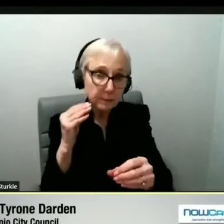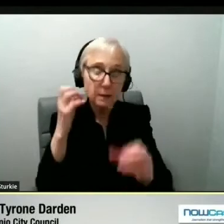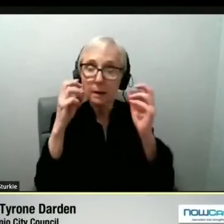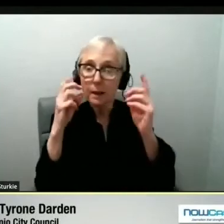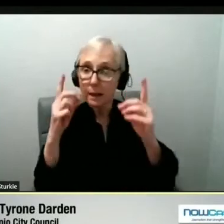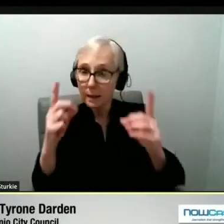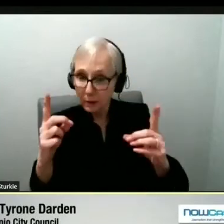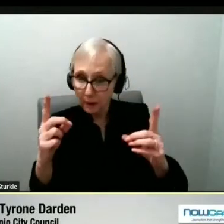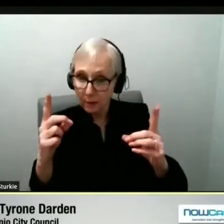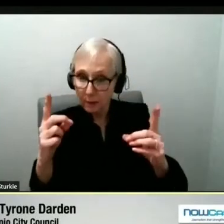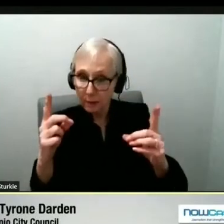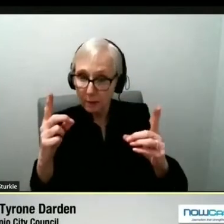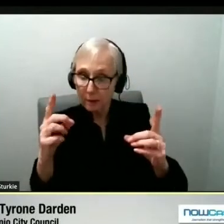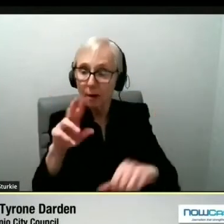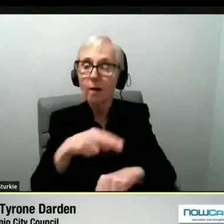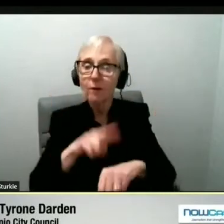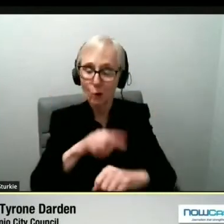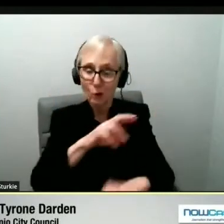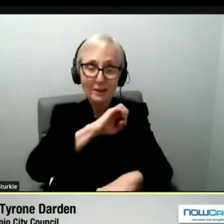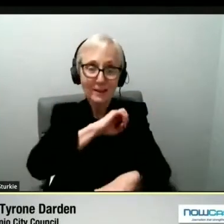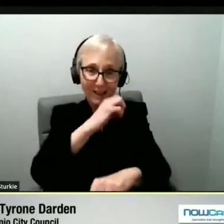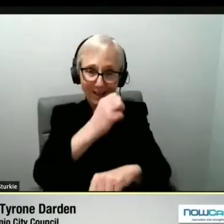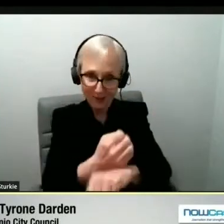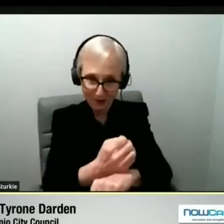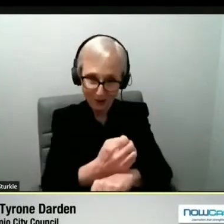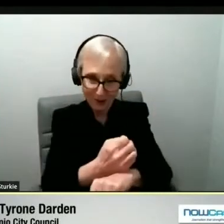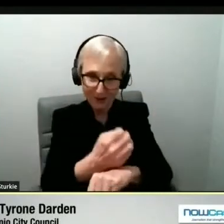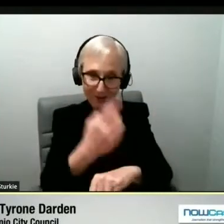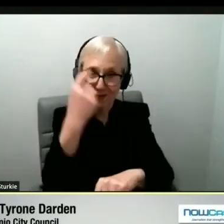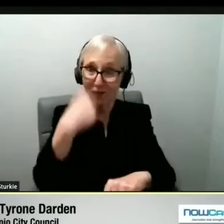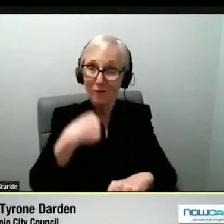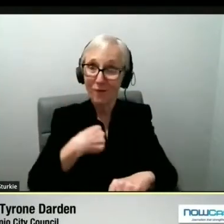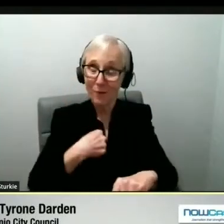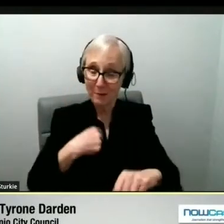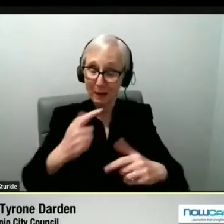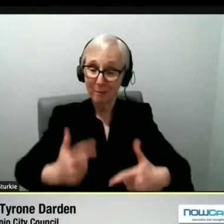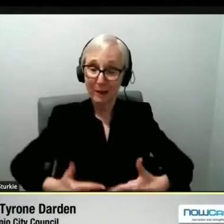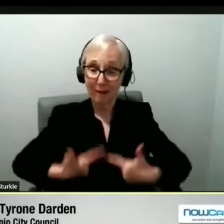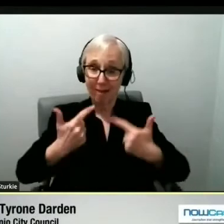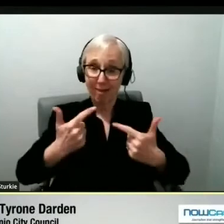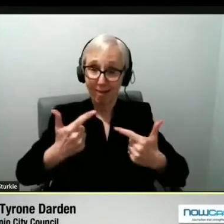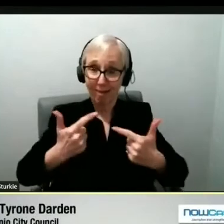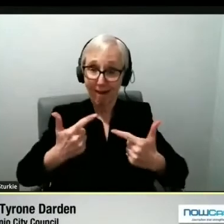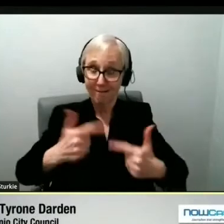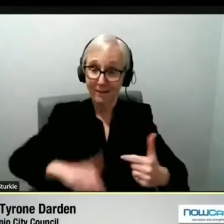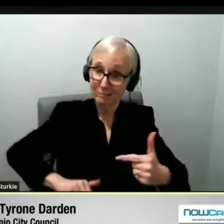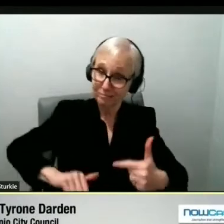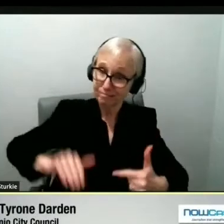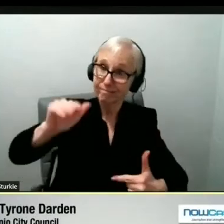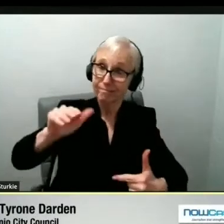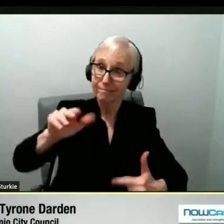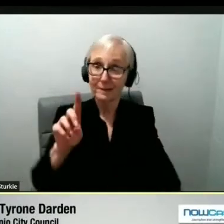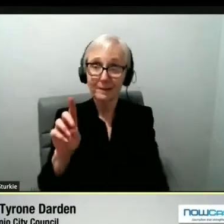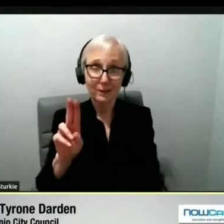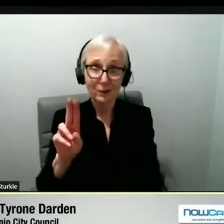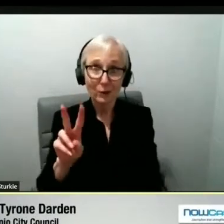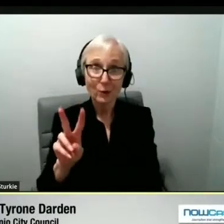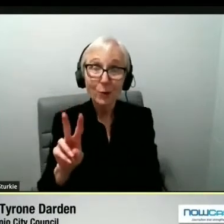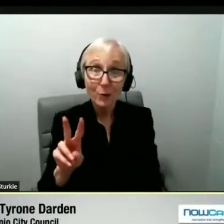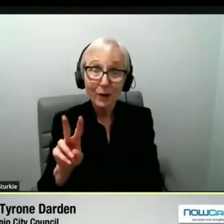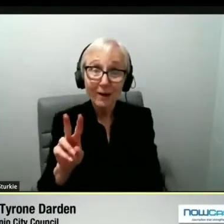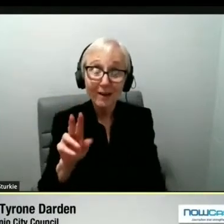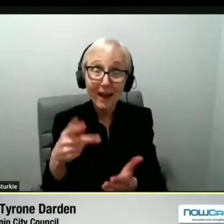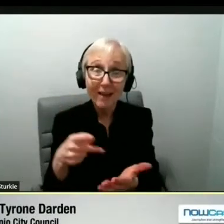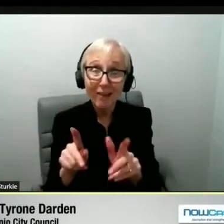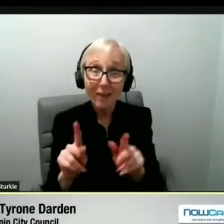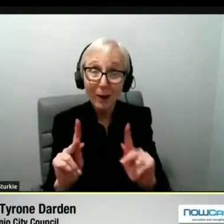education, and of course, energy. So for me, being a lifelong resident, a native son of District 2, I've had the